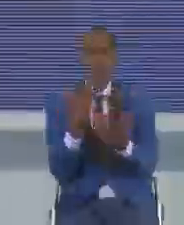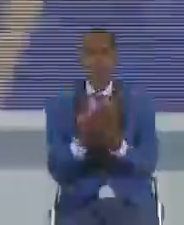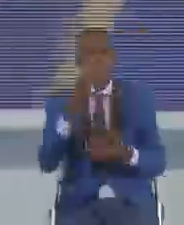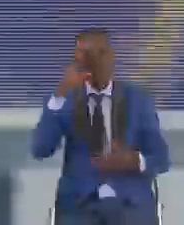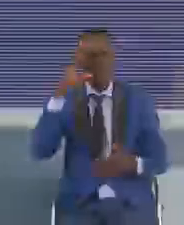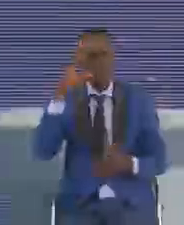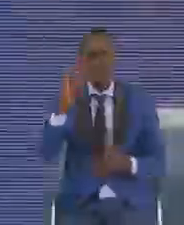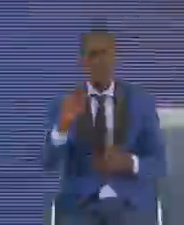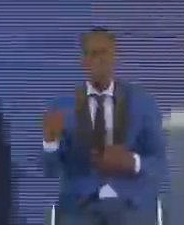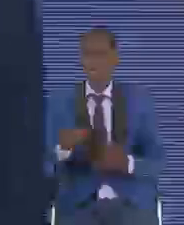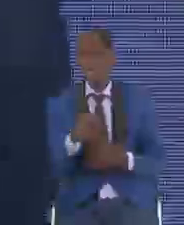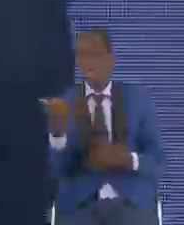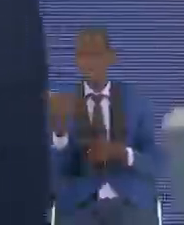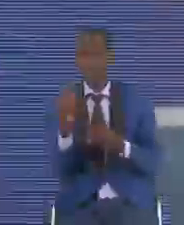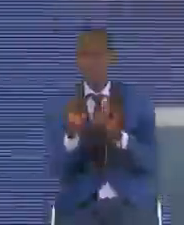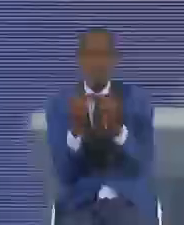Any